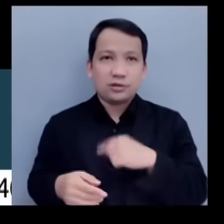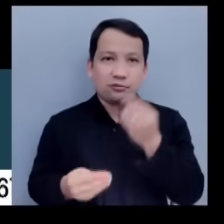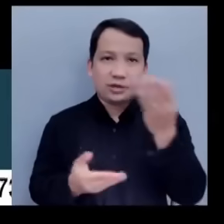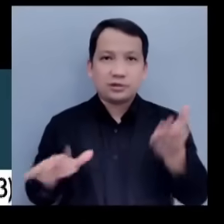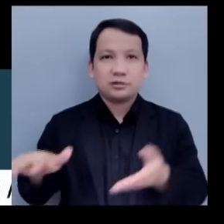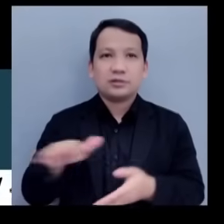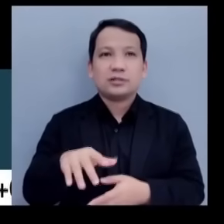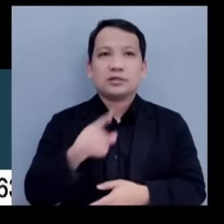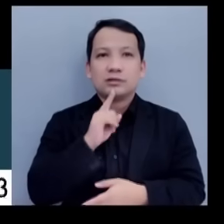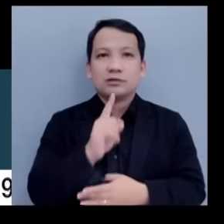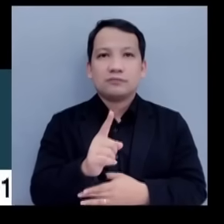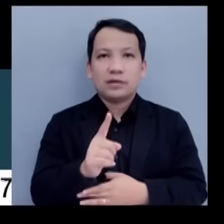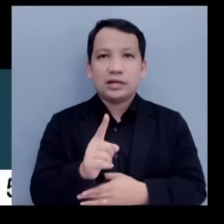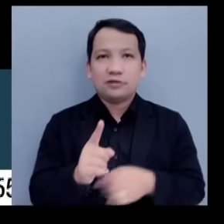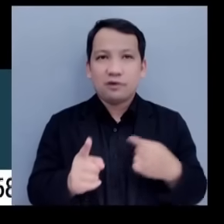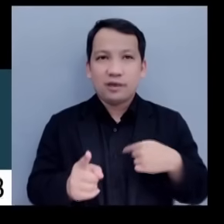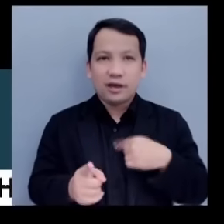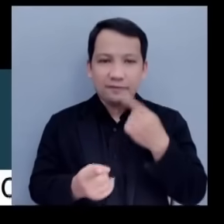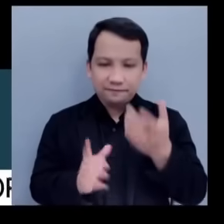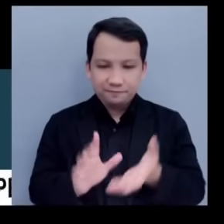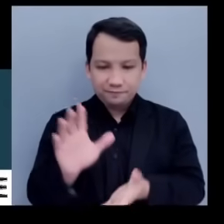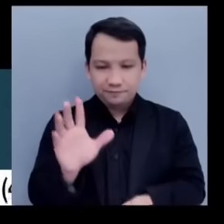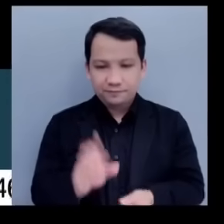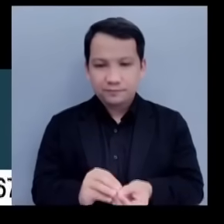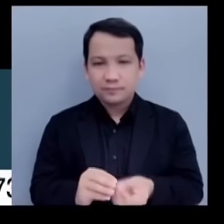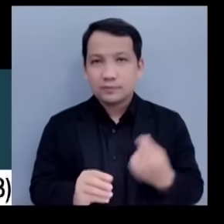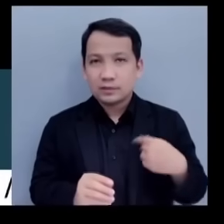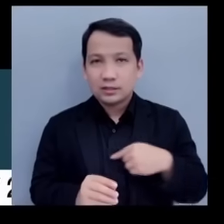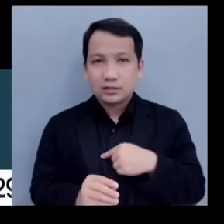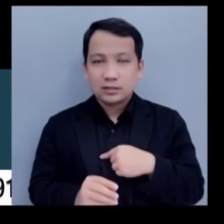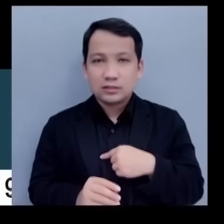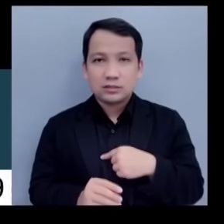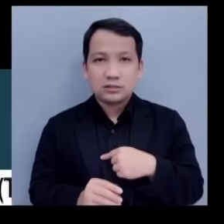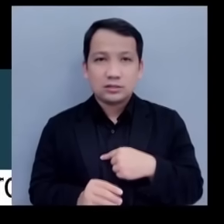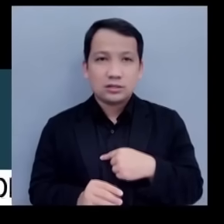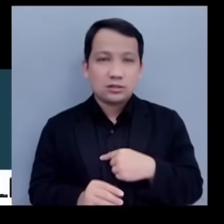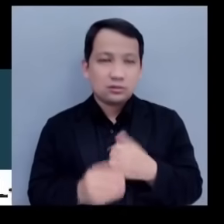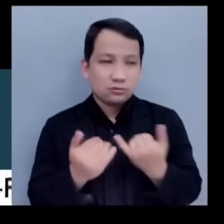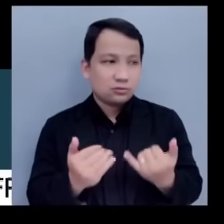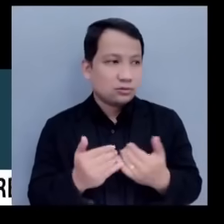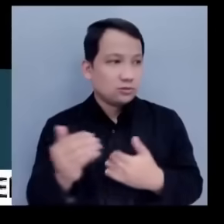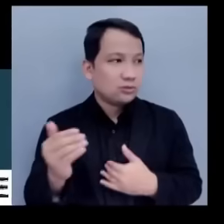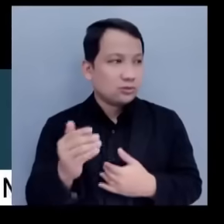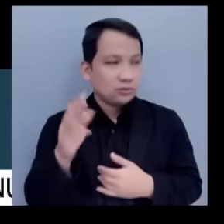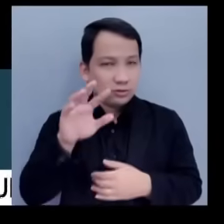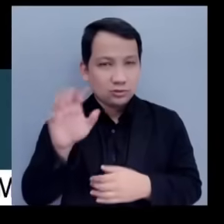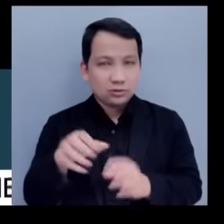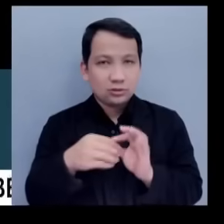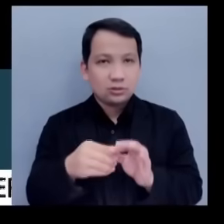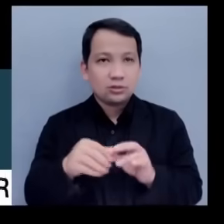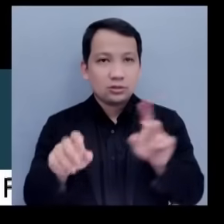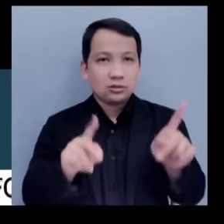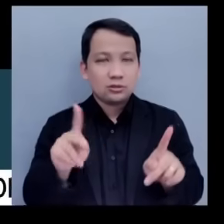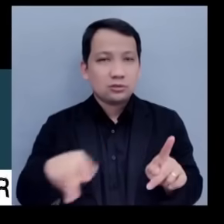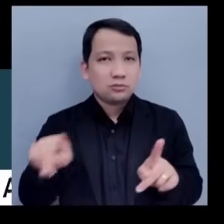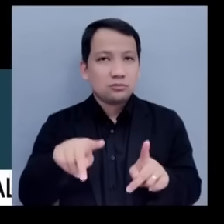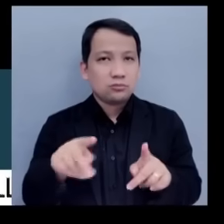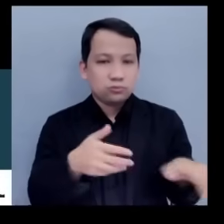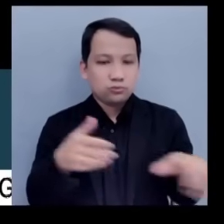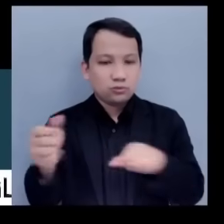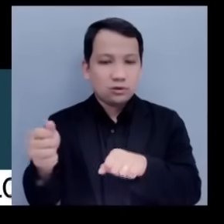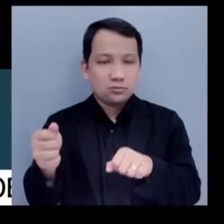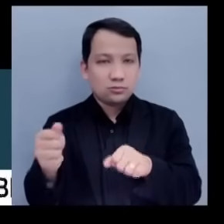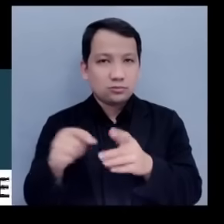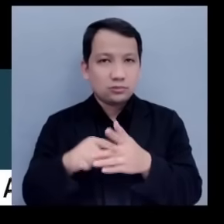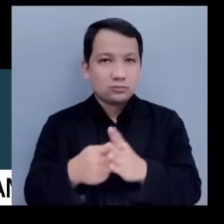13 and 16 years old. Allegedly, they were bathing in the sea yesterday and were told by local residents to get out as the rain